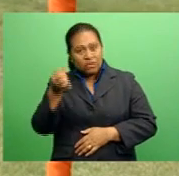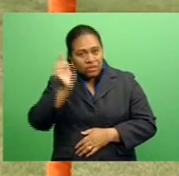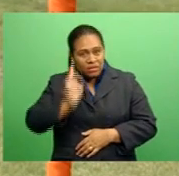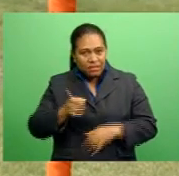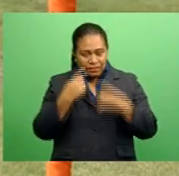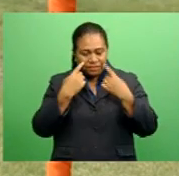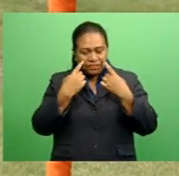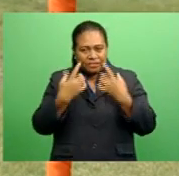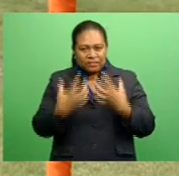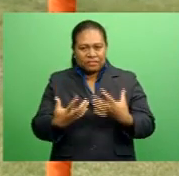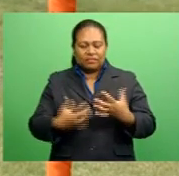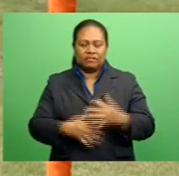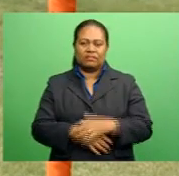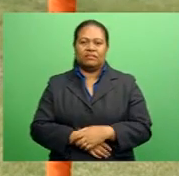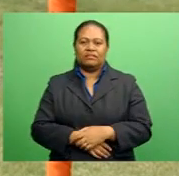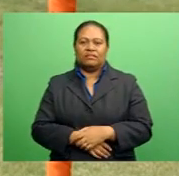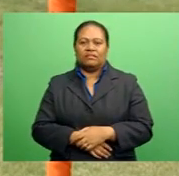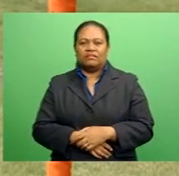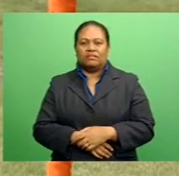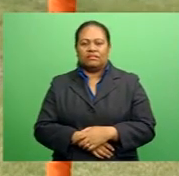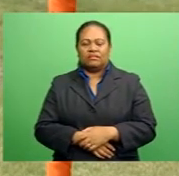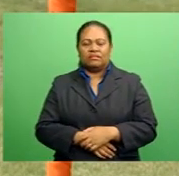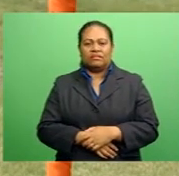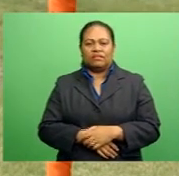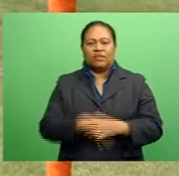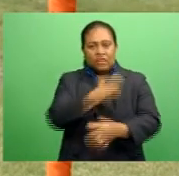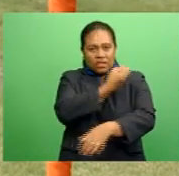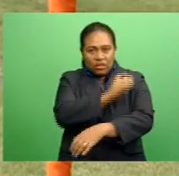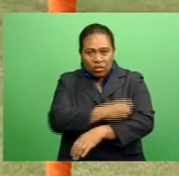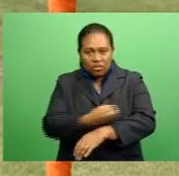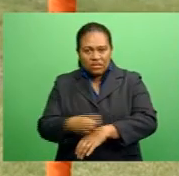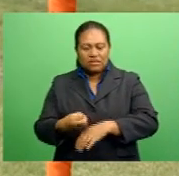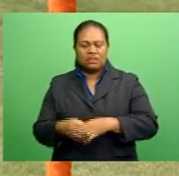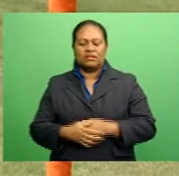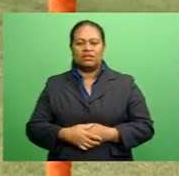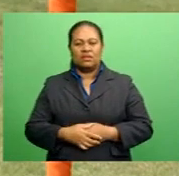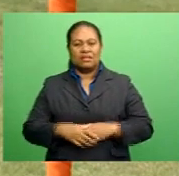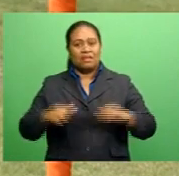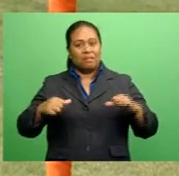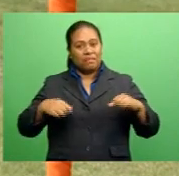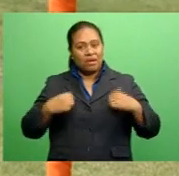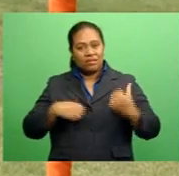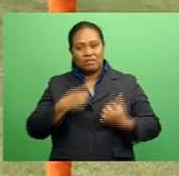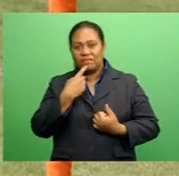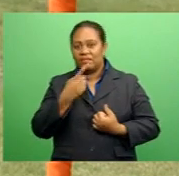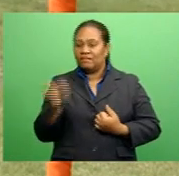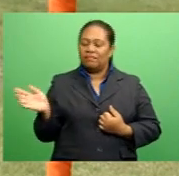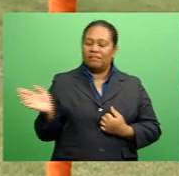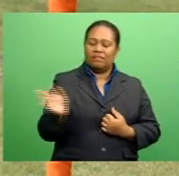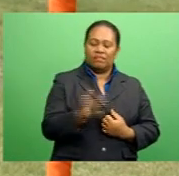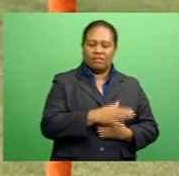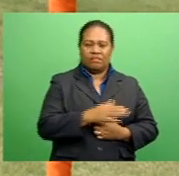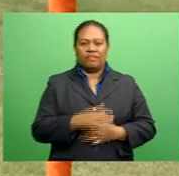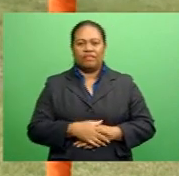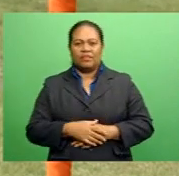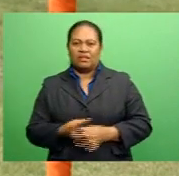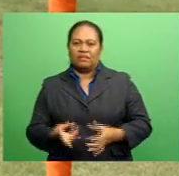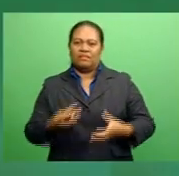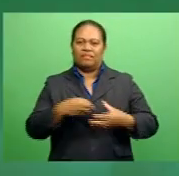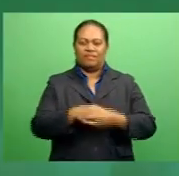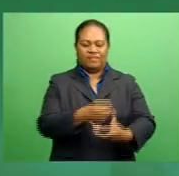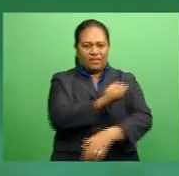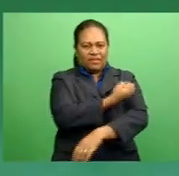small insignificant member of the ocean system, and I am proud to tell everyone that it is the pulse of the